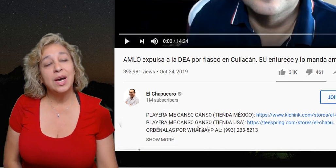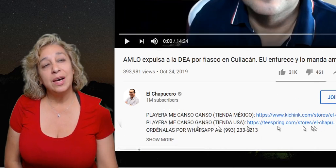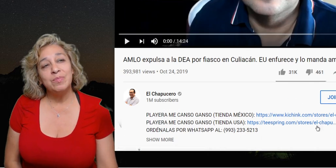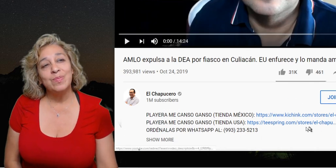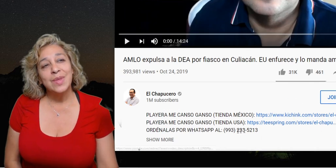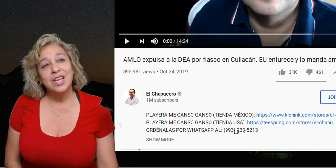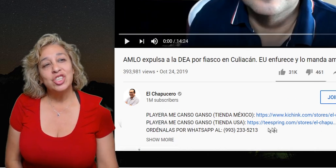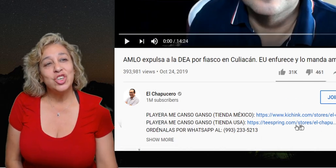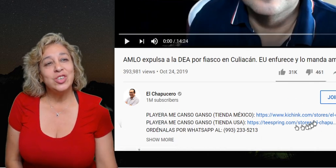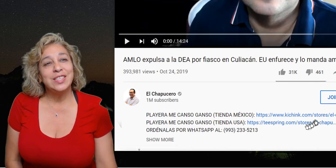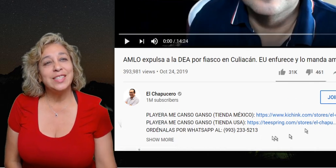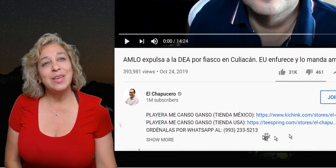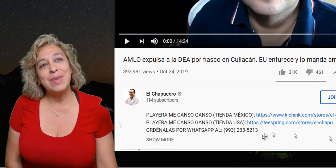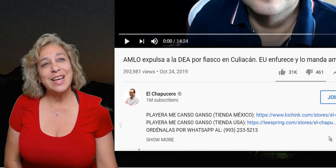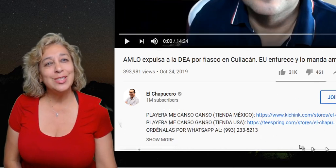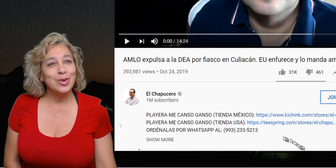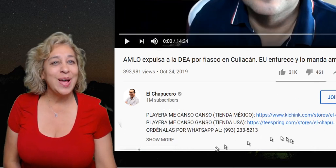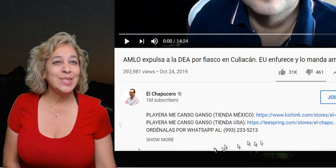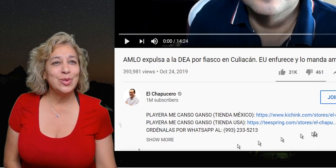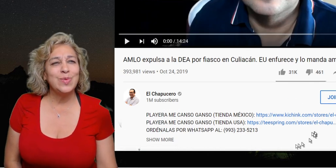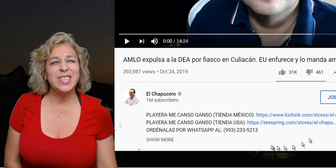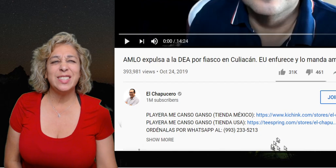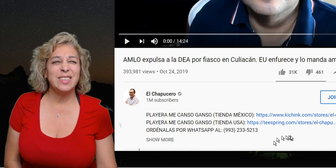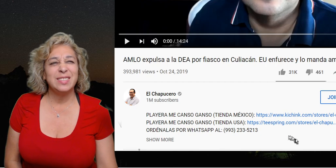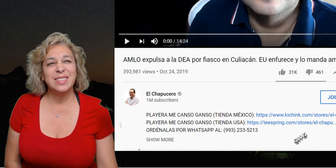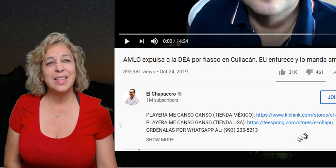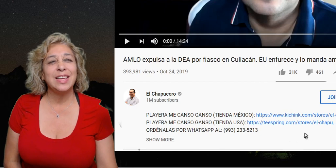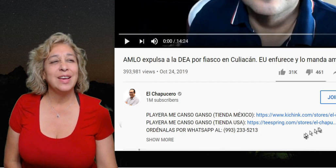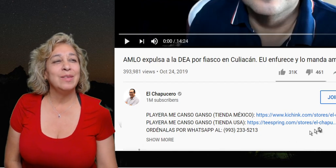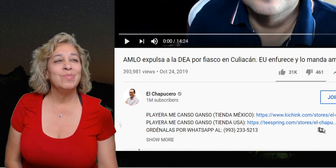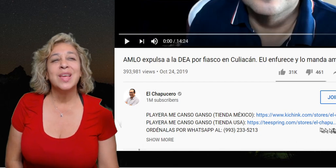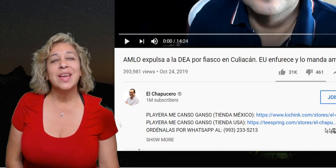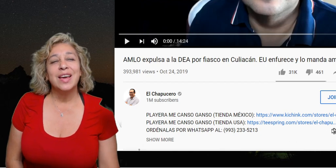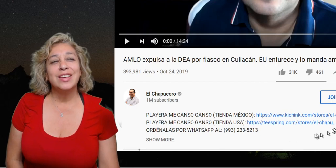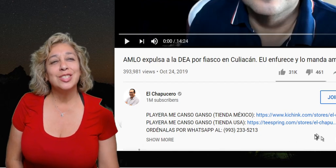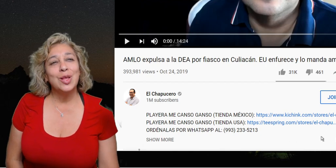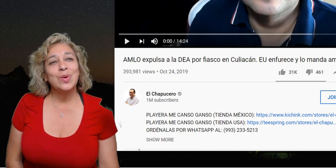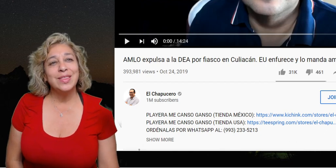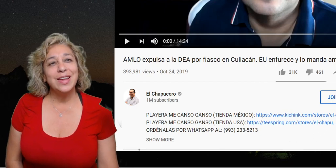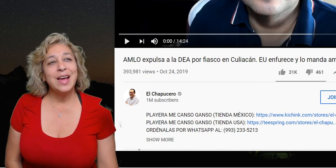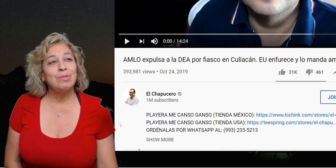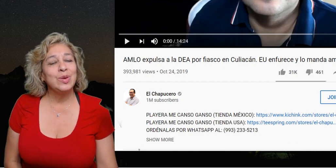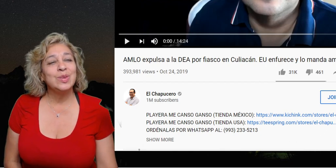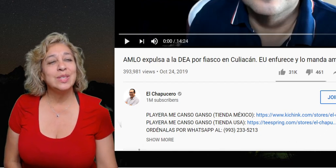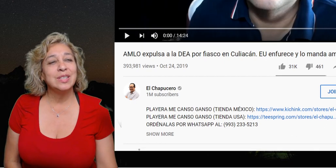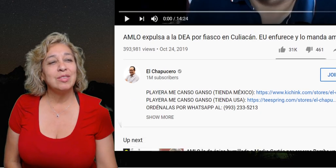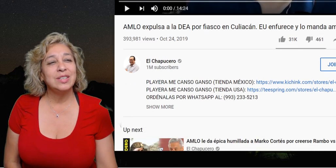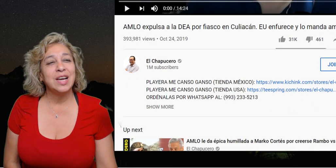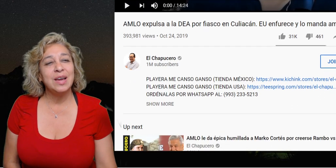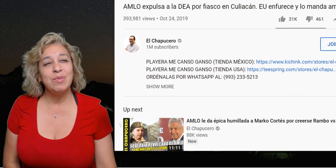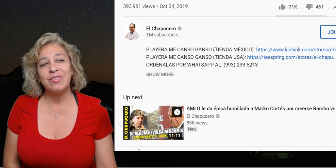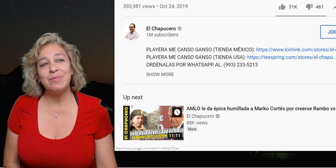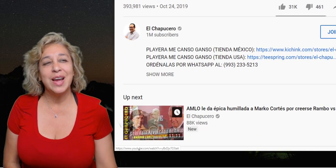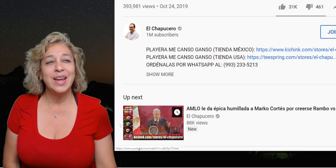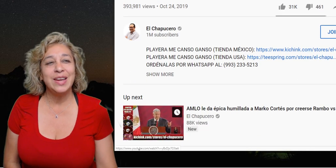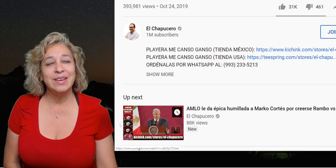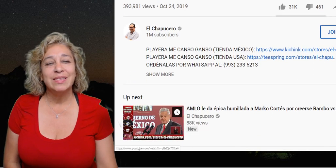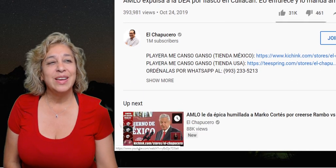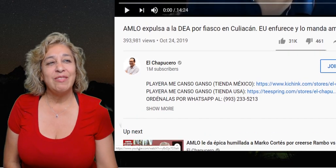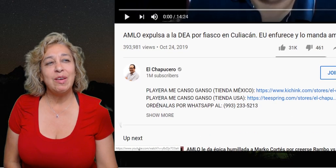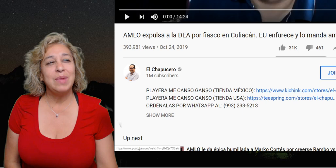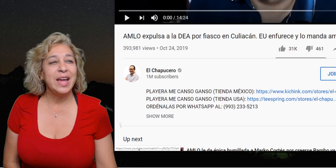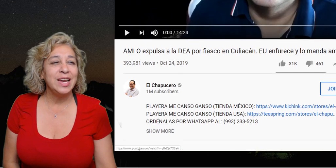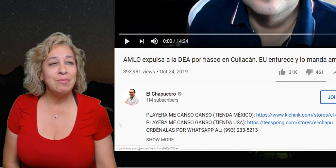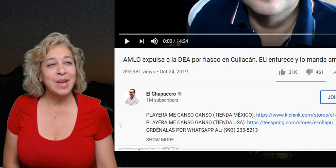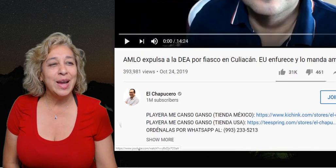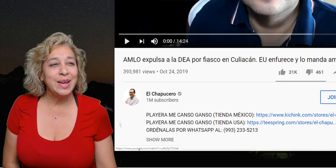some shirts that say Me Canso Ganso, which is a slogan that AMLO uses all the time. If I'm dying,